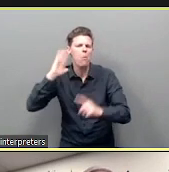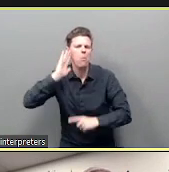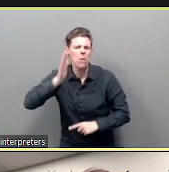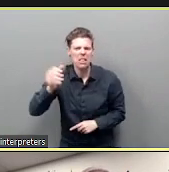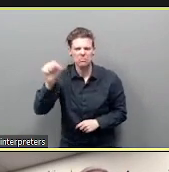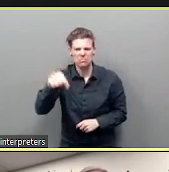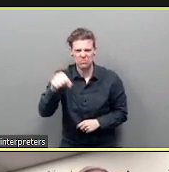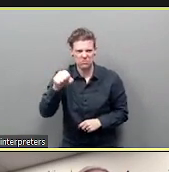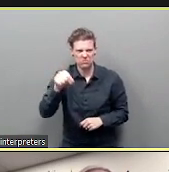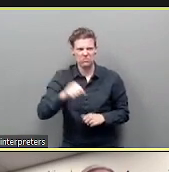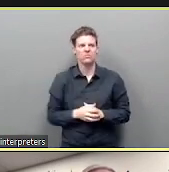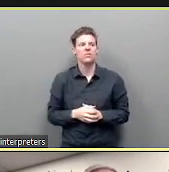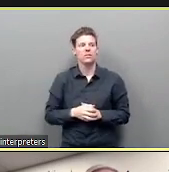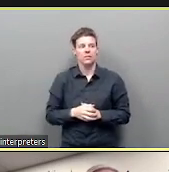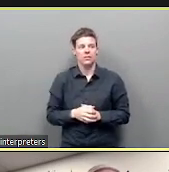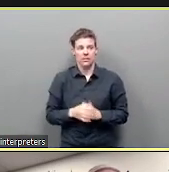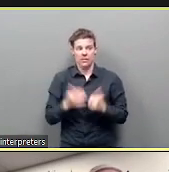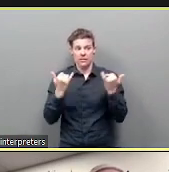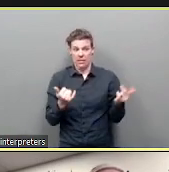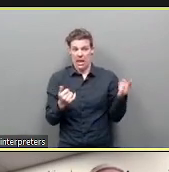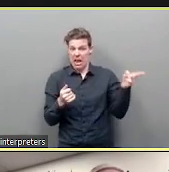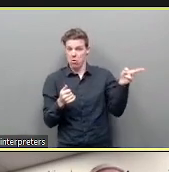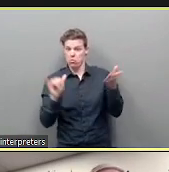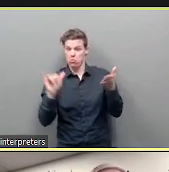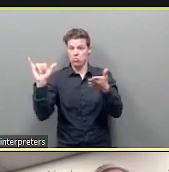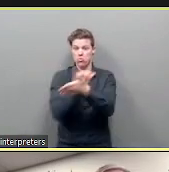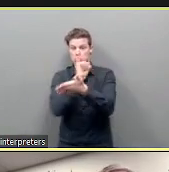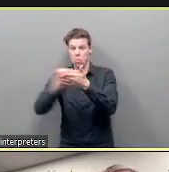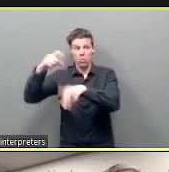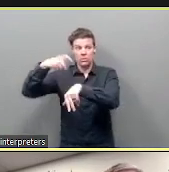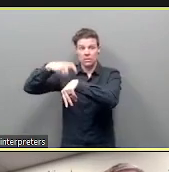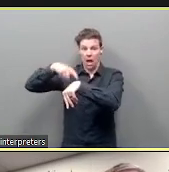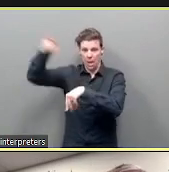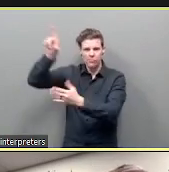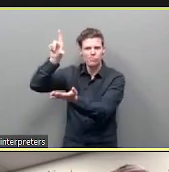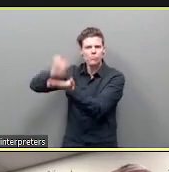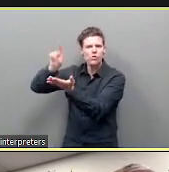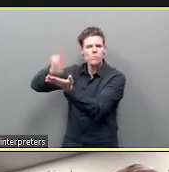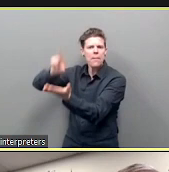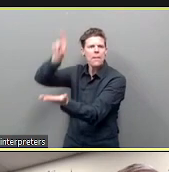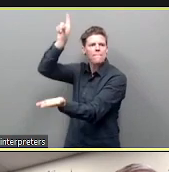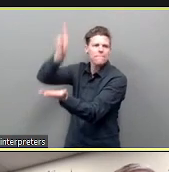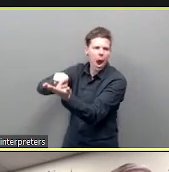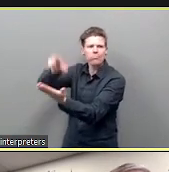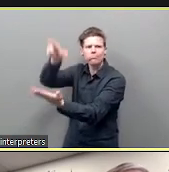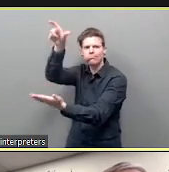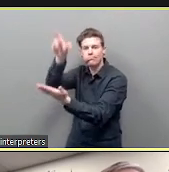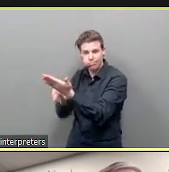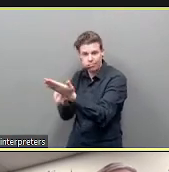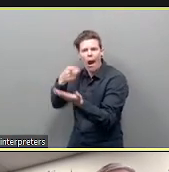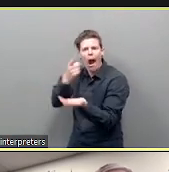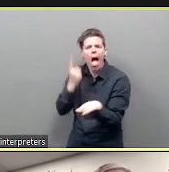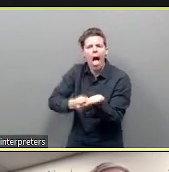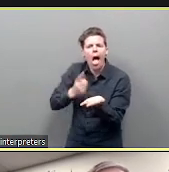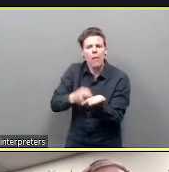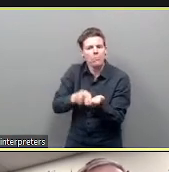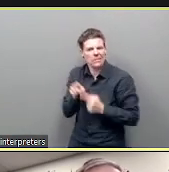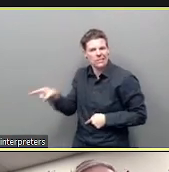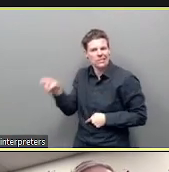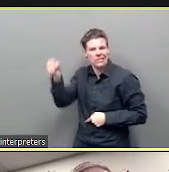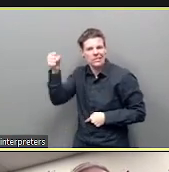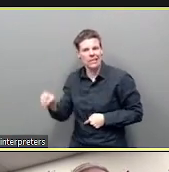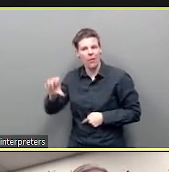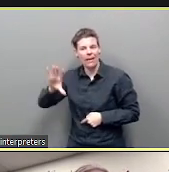It's South Africa trends during Omicron. You can see it started to peak on November 24th and is